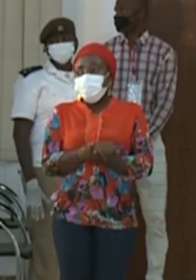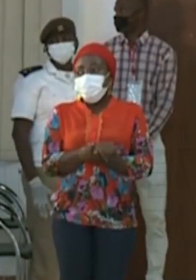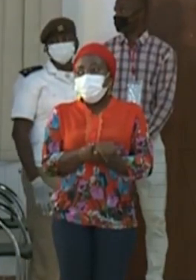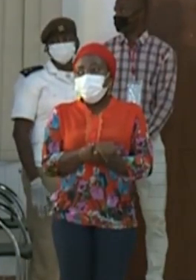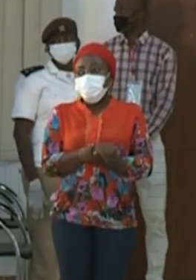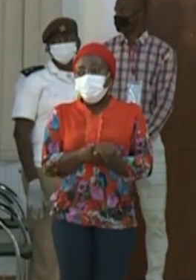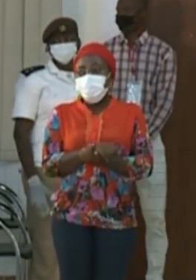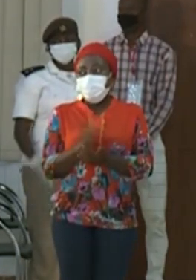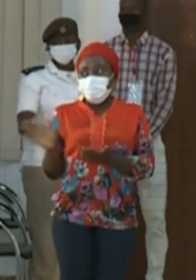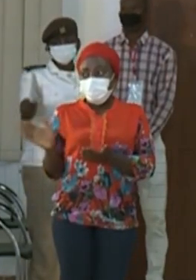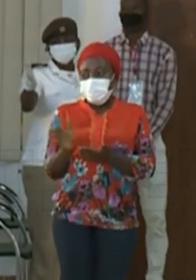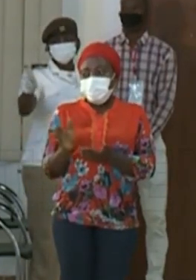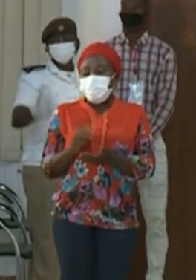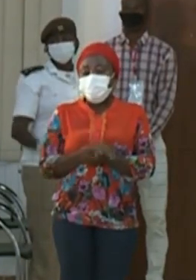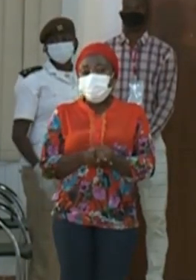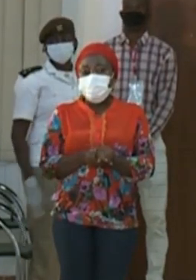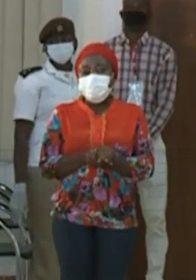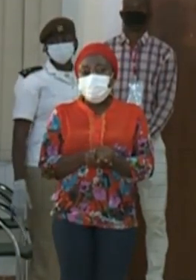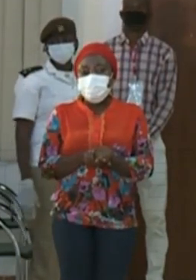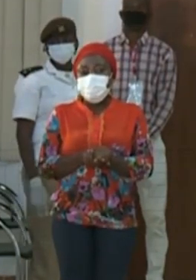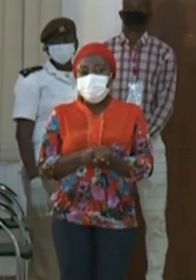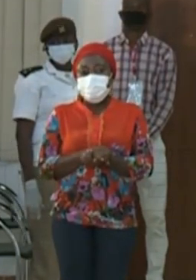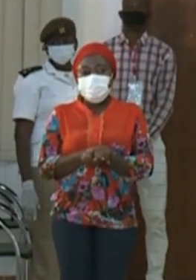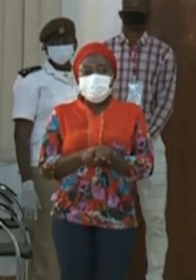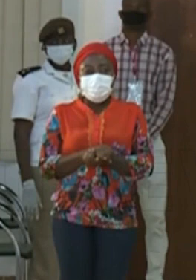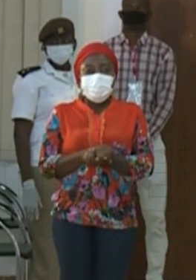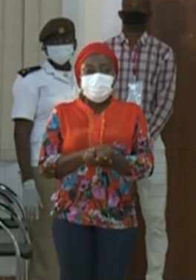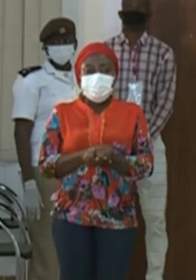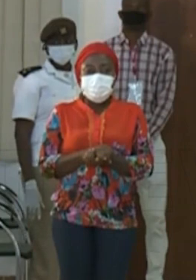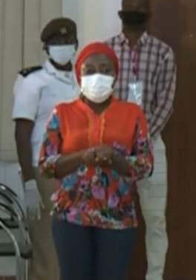My name is Felix Onua. My name is Felix Onua.